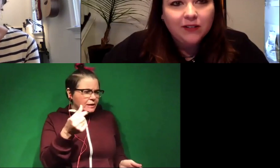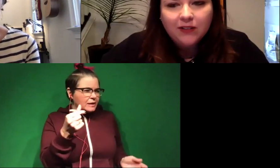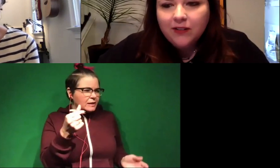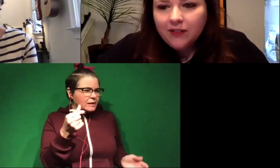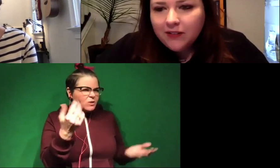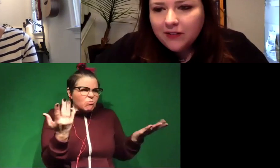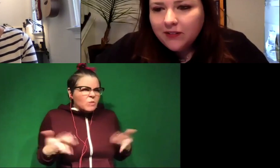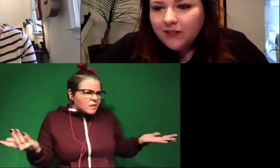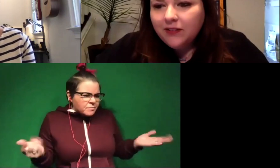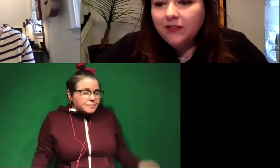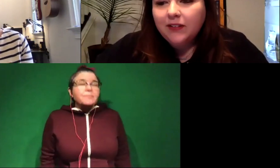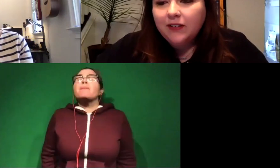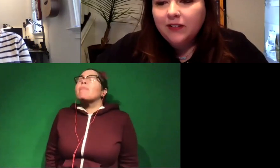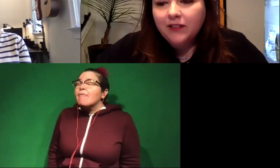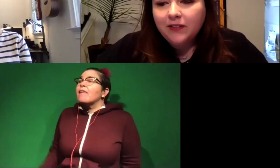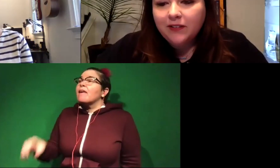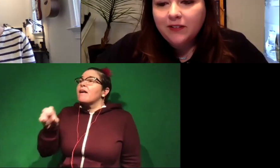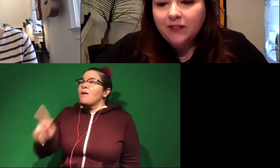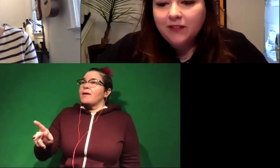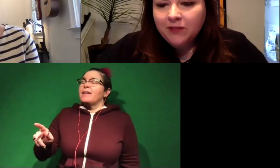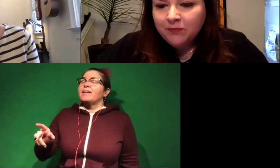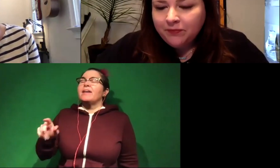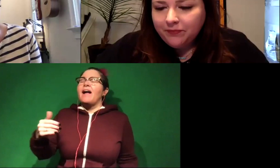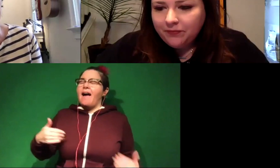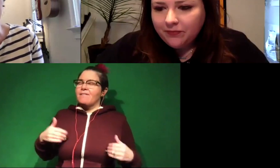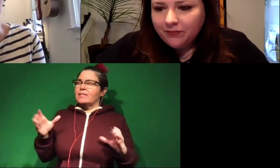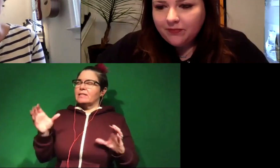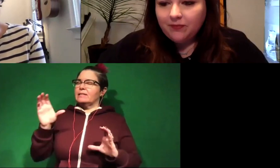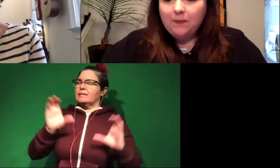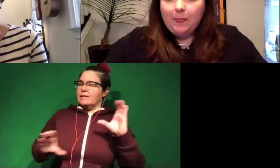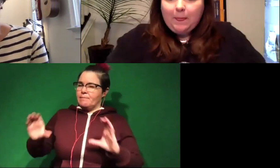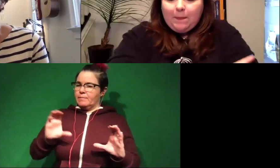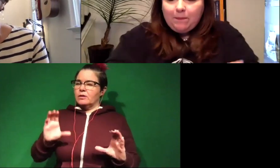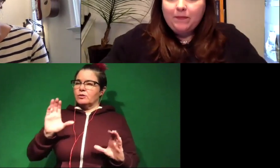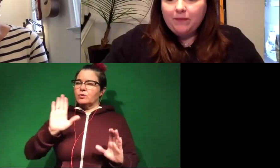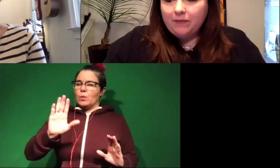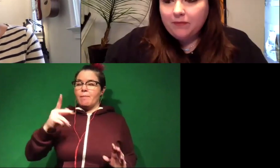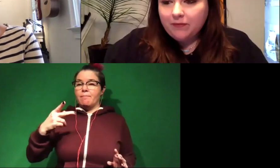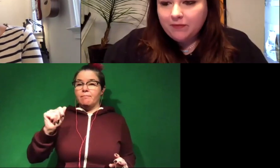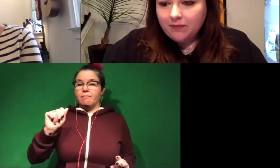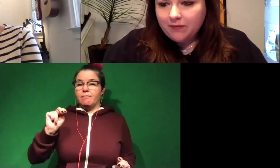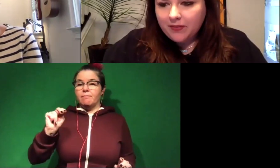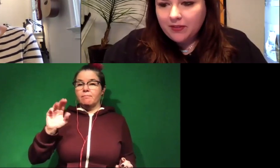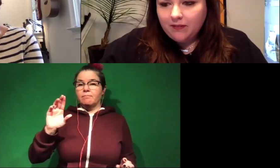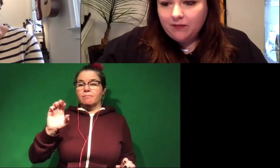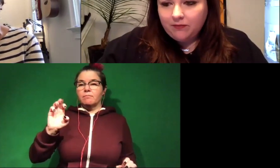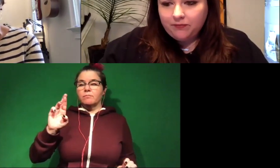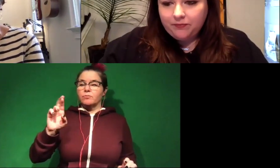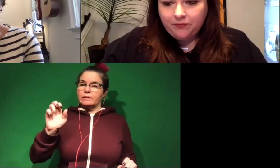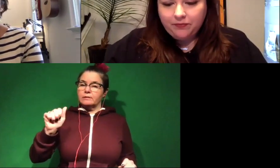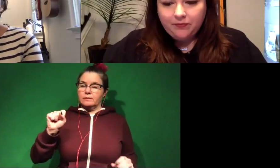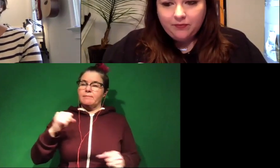deal? Okay, so there are chemicals that your pancreas makes to help you digest